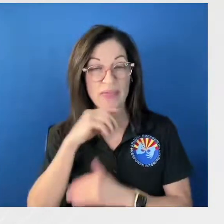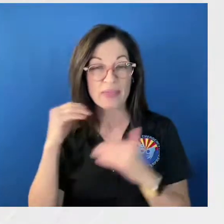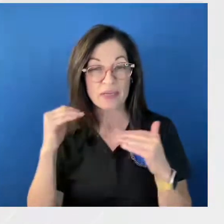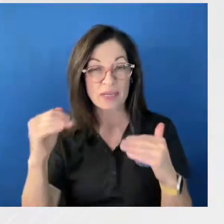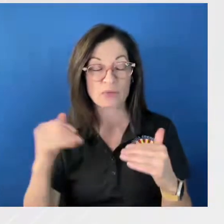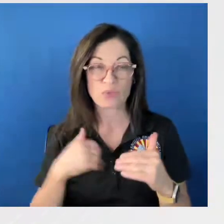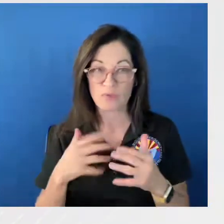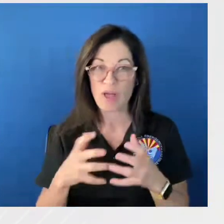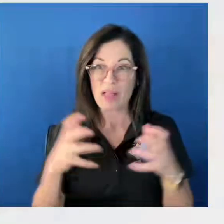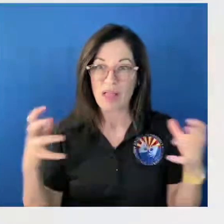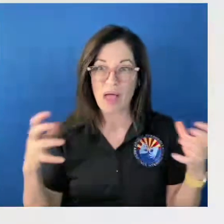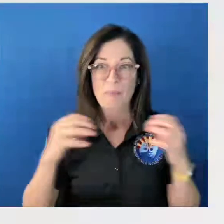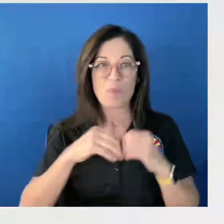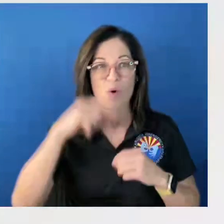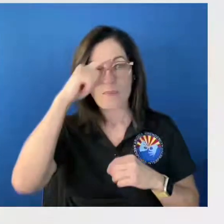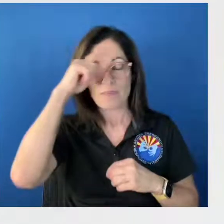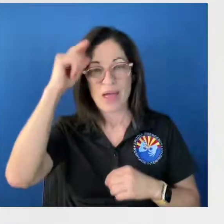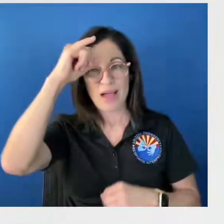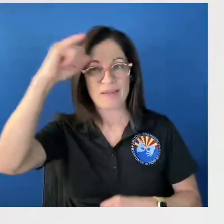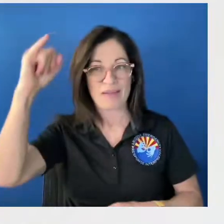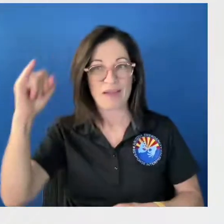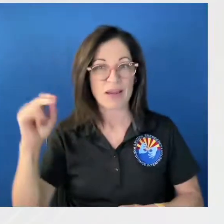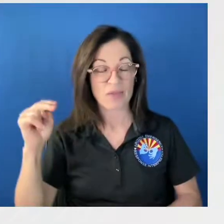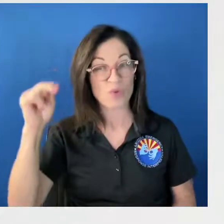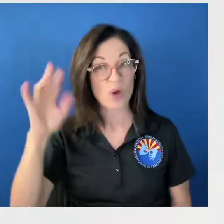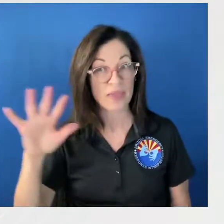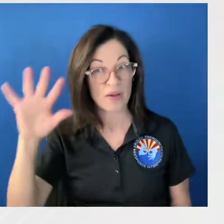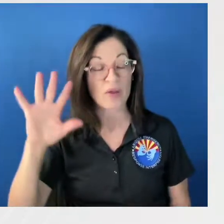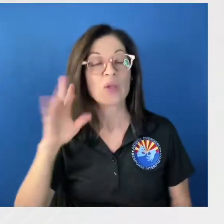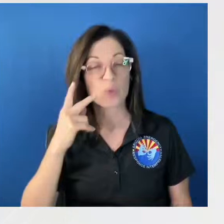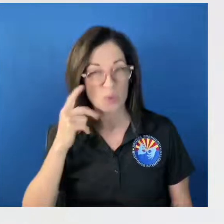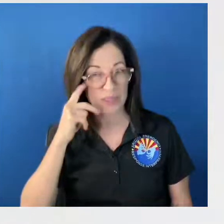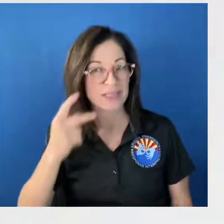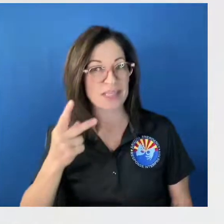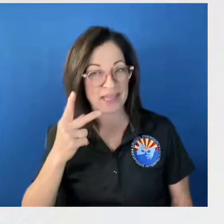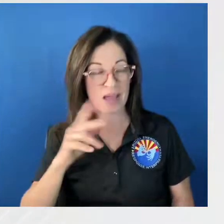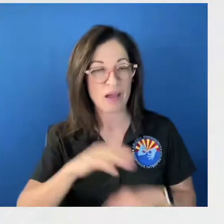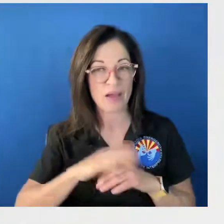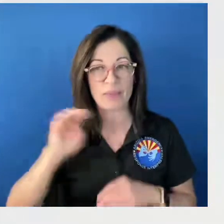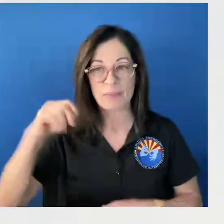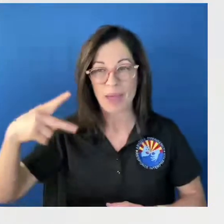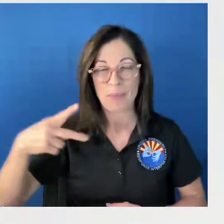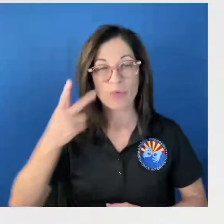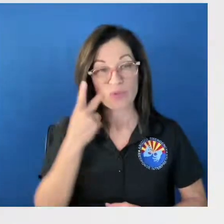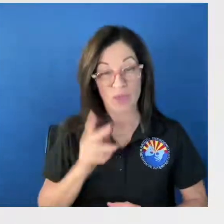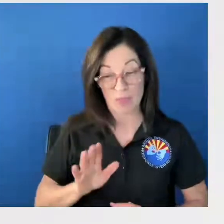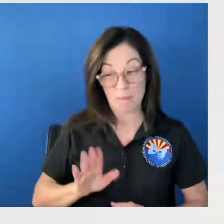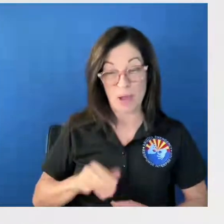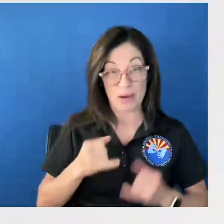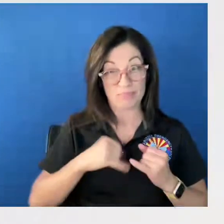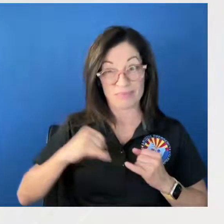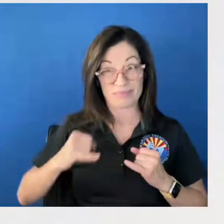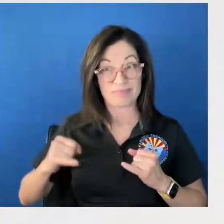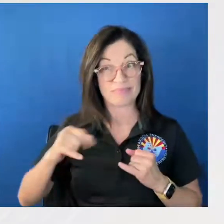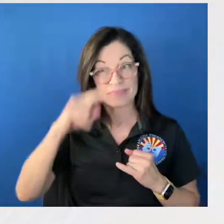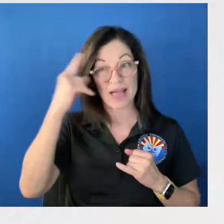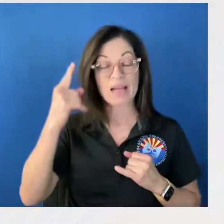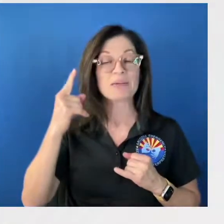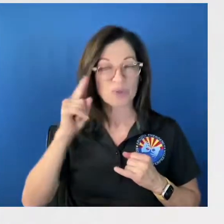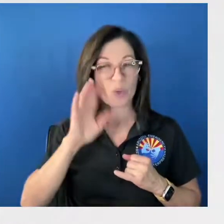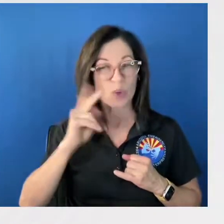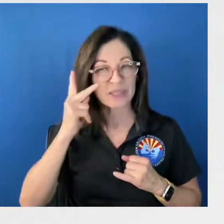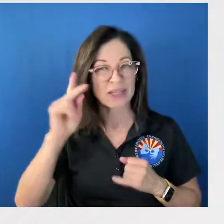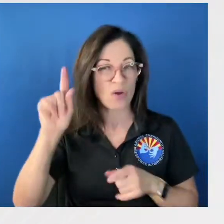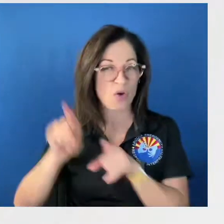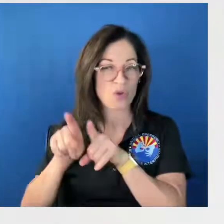considerable containment here on the north end of the fire today. So you'll see that like it looks black here on the bottom. You're going to see quite a bit of this black line coming across the